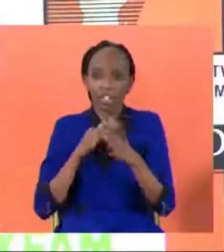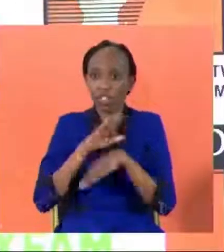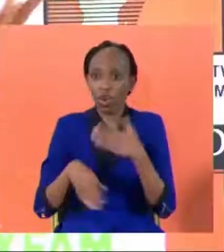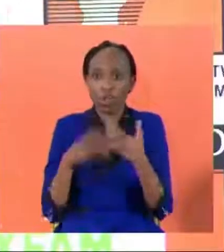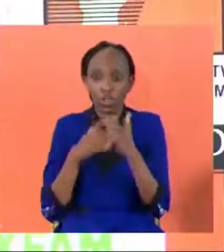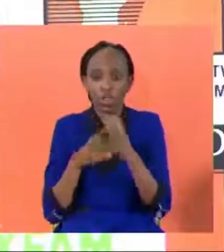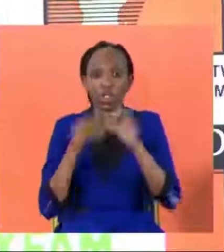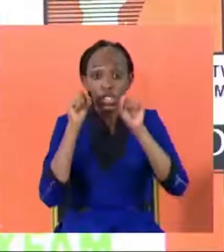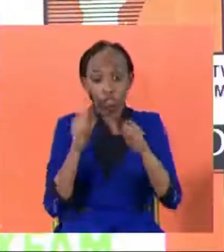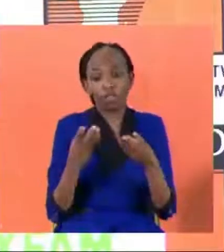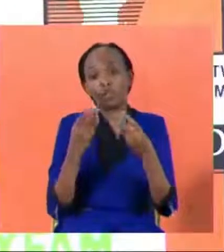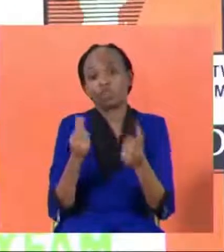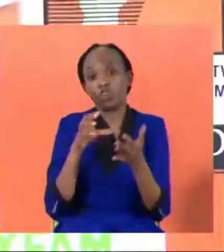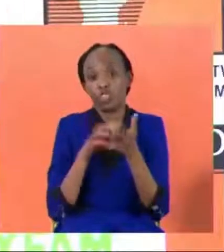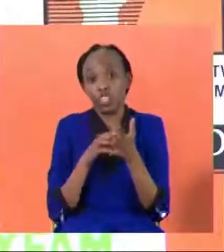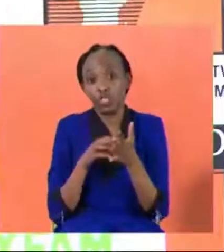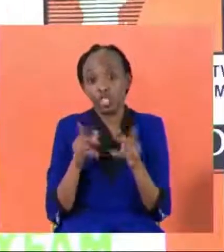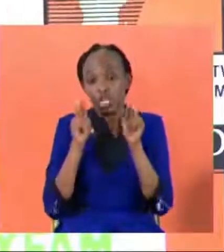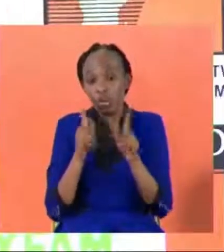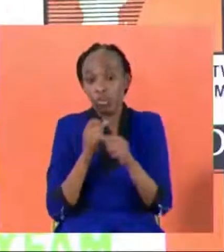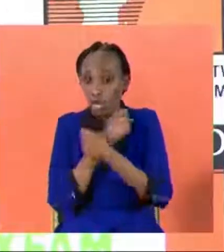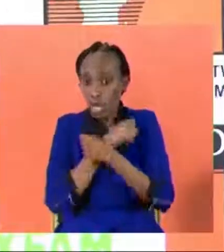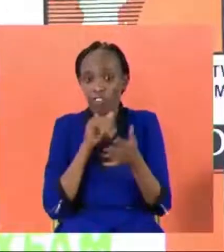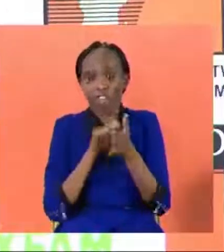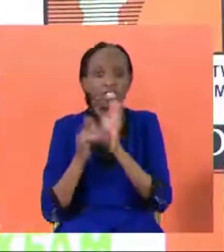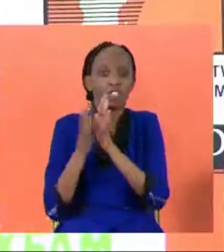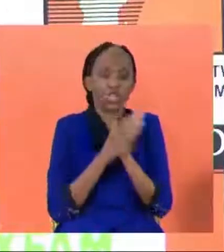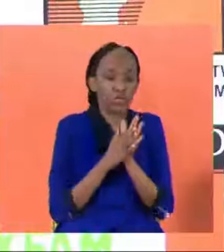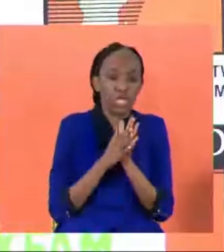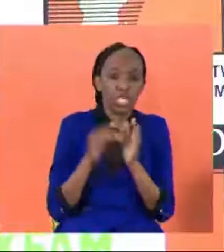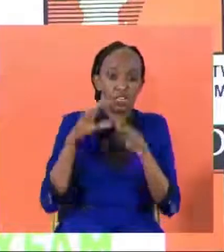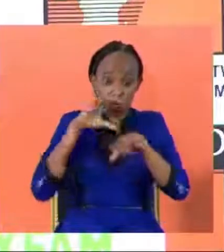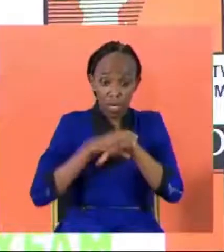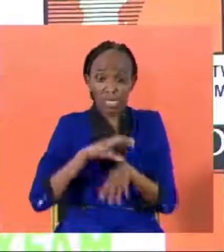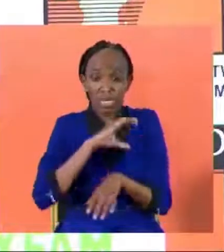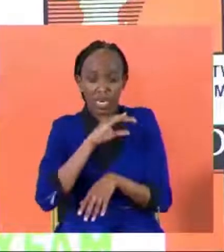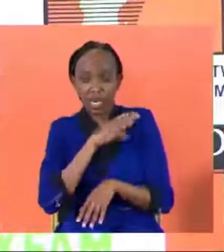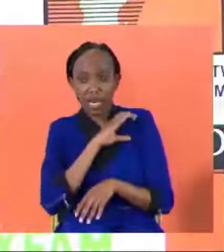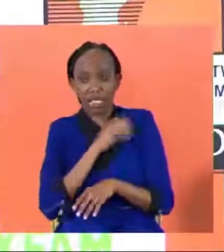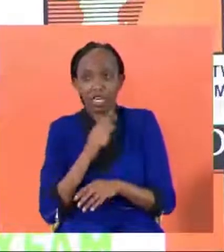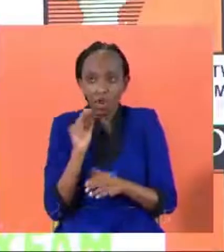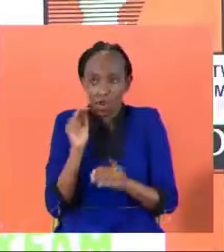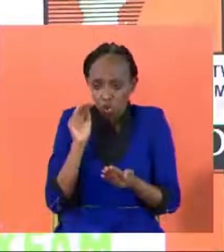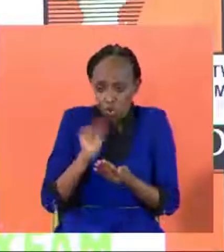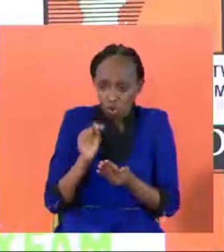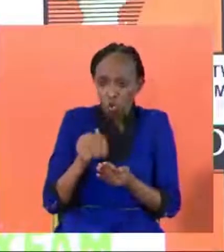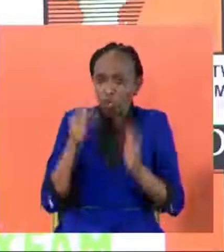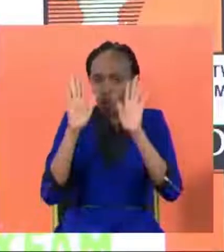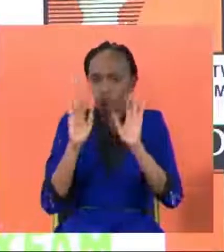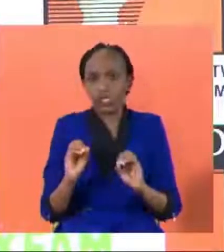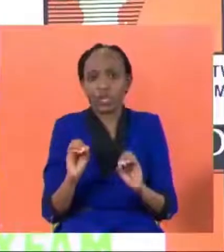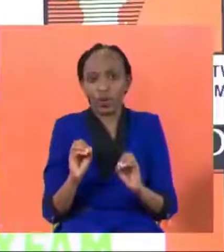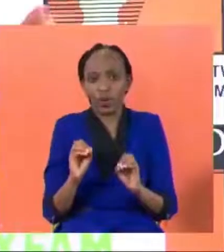able to solve issues. People really love those sorts of stories. You pick a character that seems small, that seems